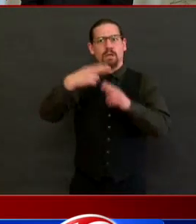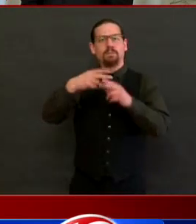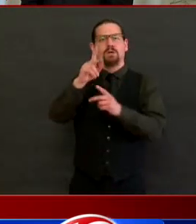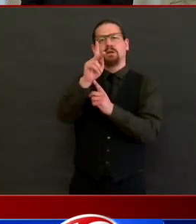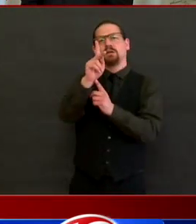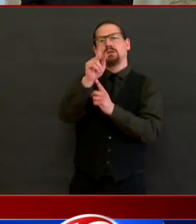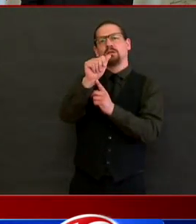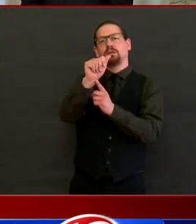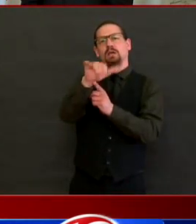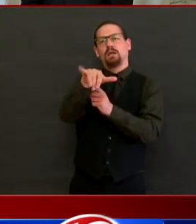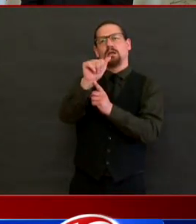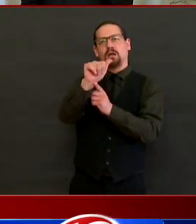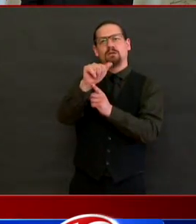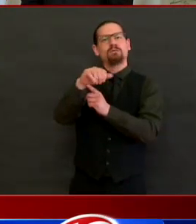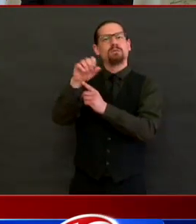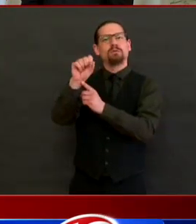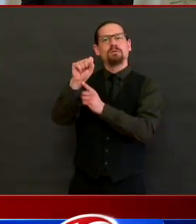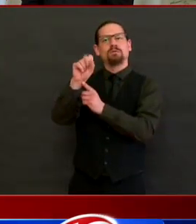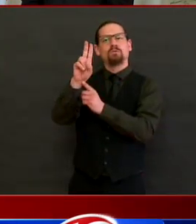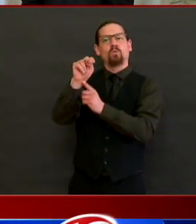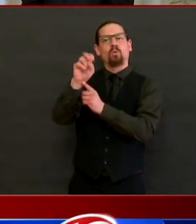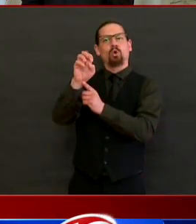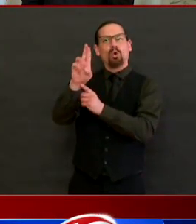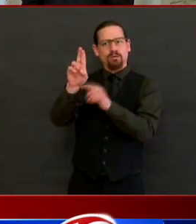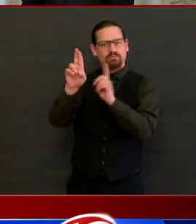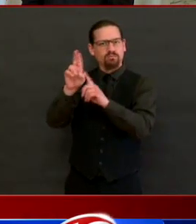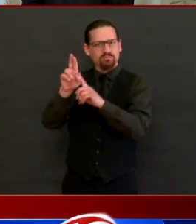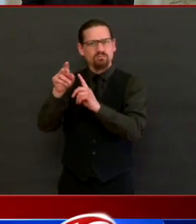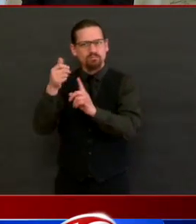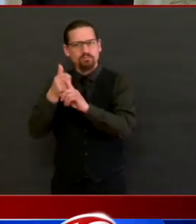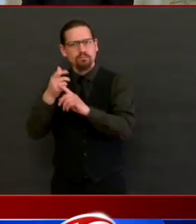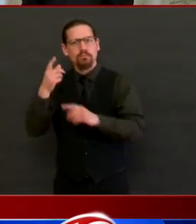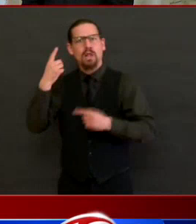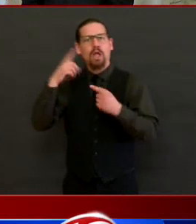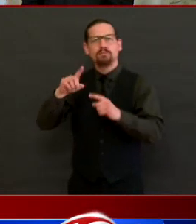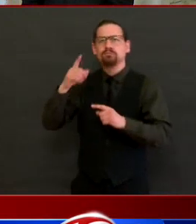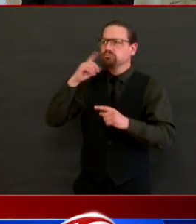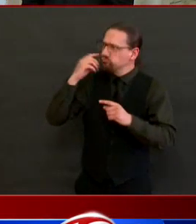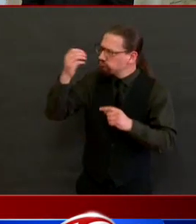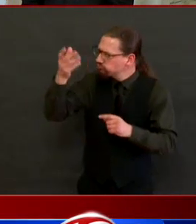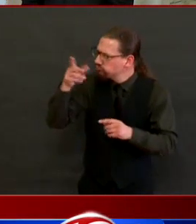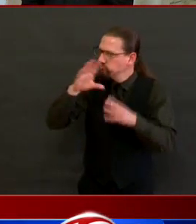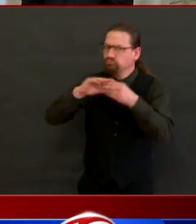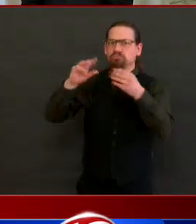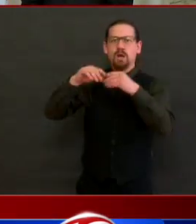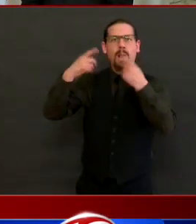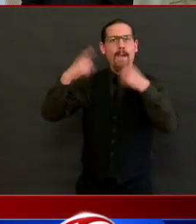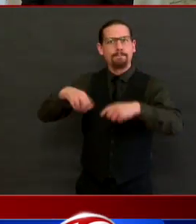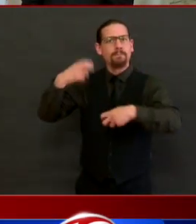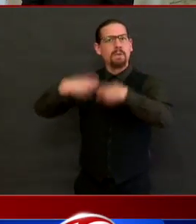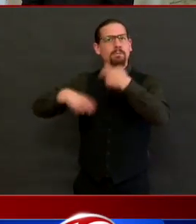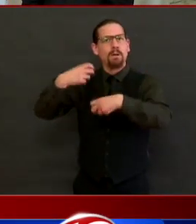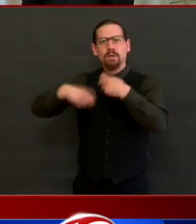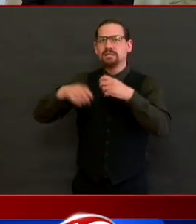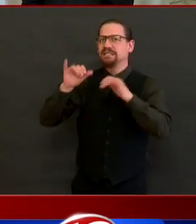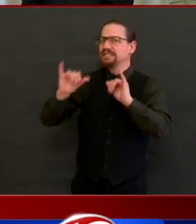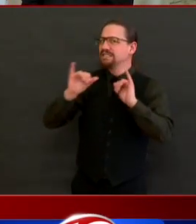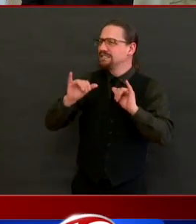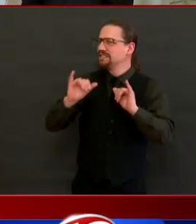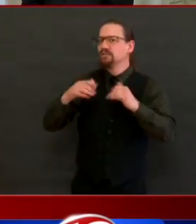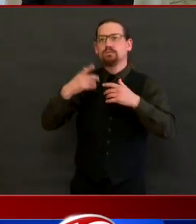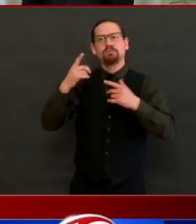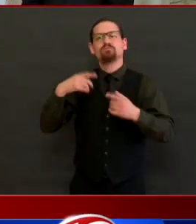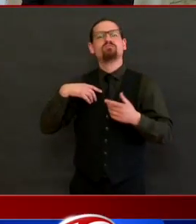this issue and immediately looked for a way to help. He partnered with the Rhode Island Medical Society to create an initiative